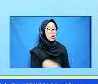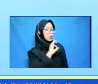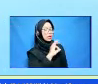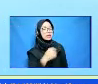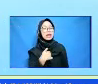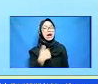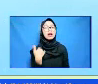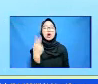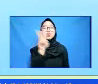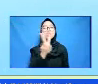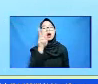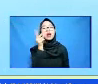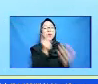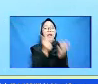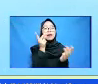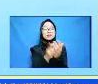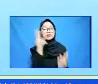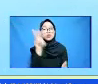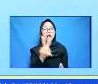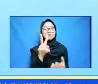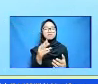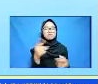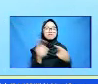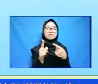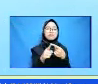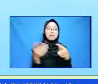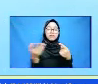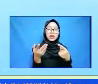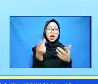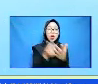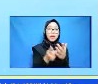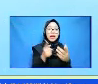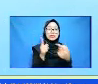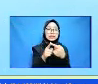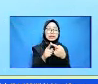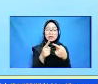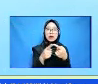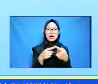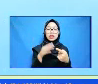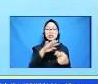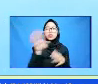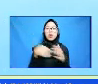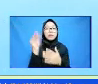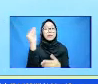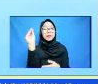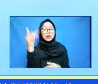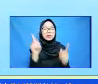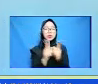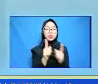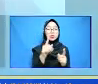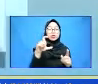the leader at COP26 not only consider, but must be